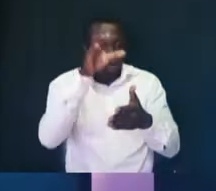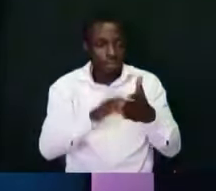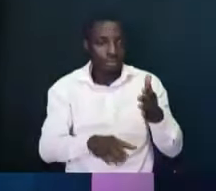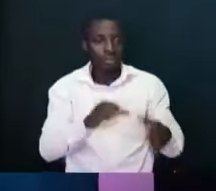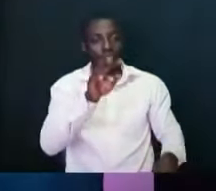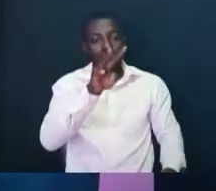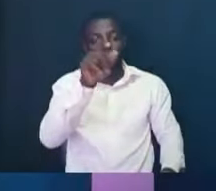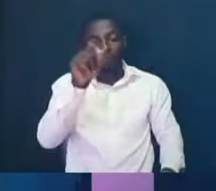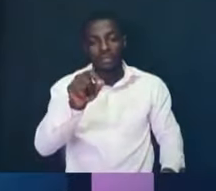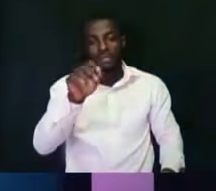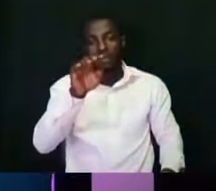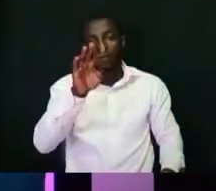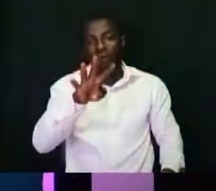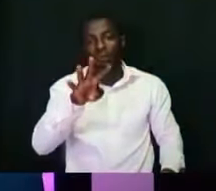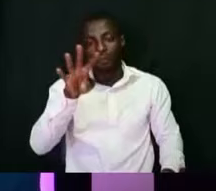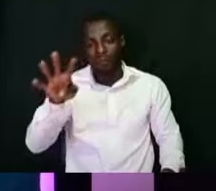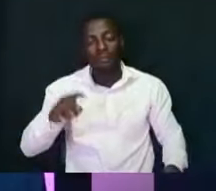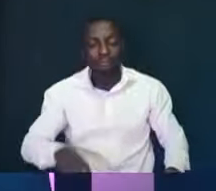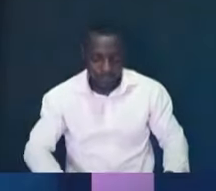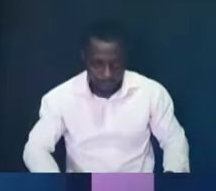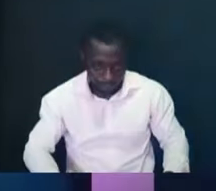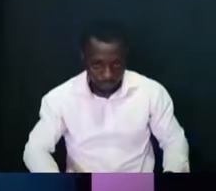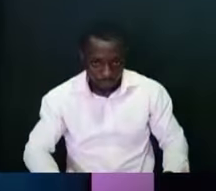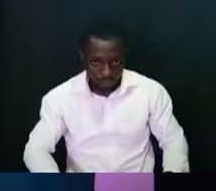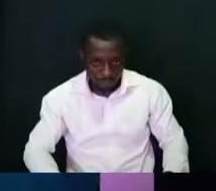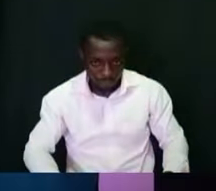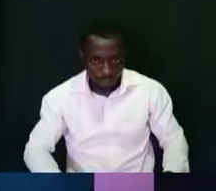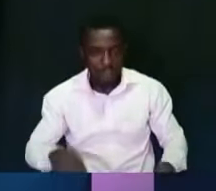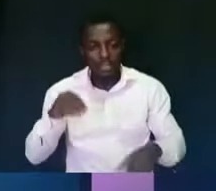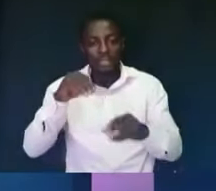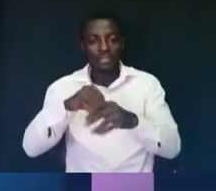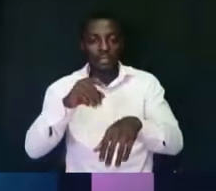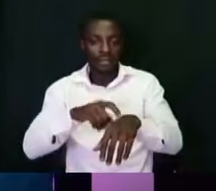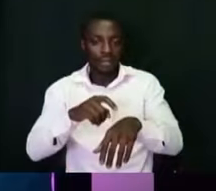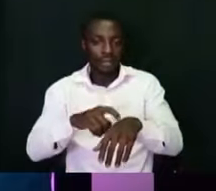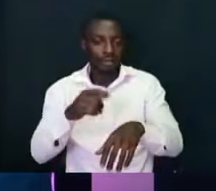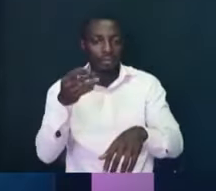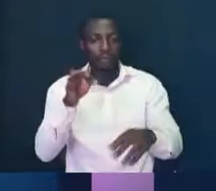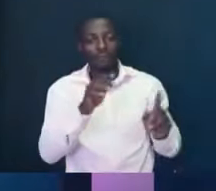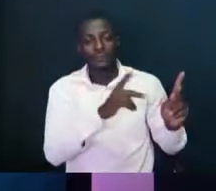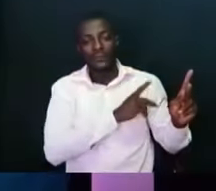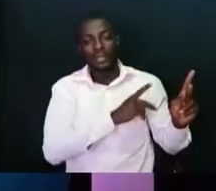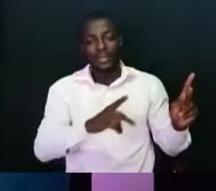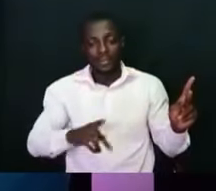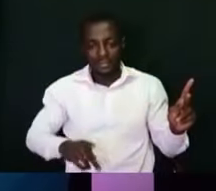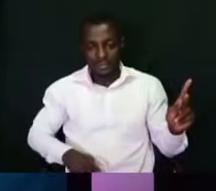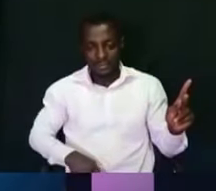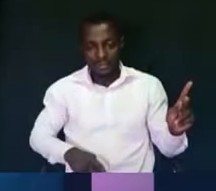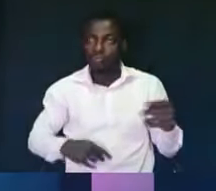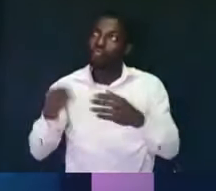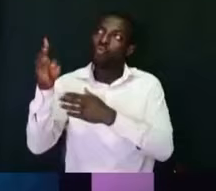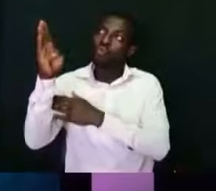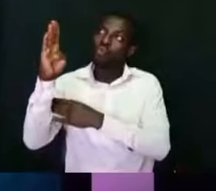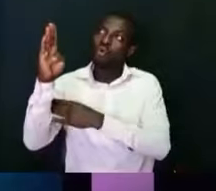2:44. In the time of those kings, the God of heaven will set up a